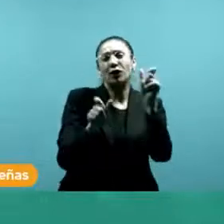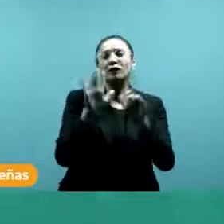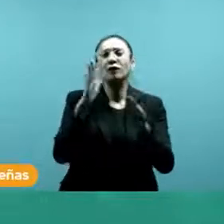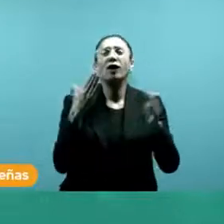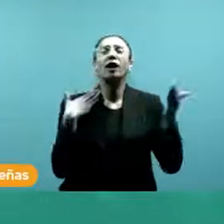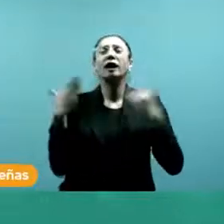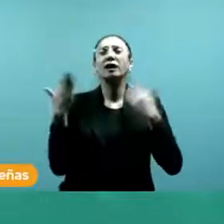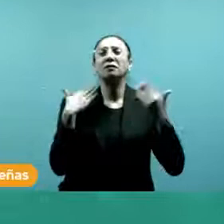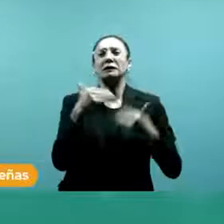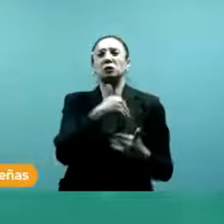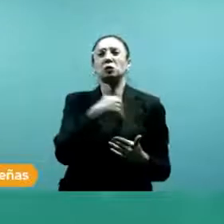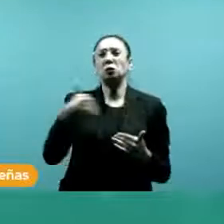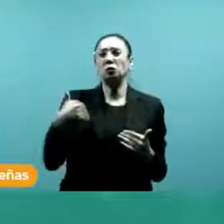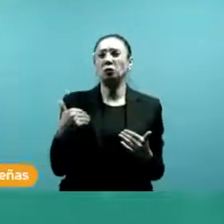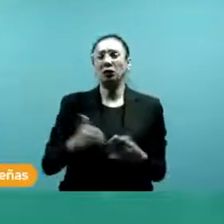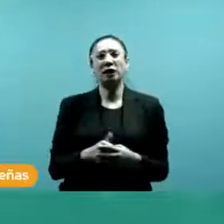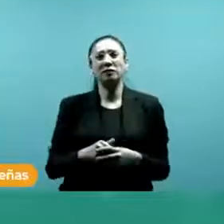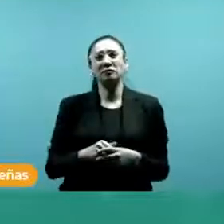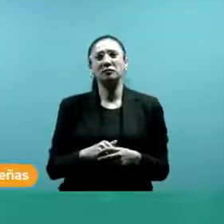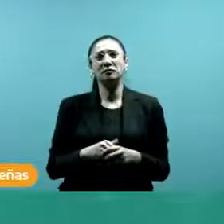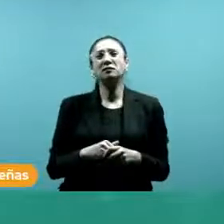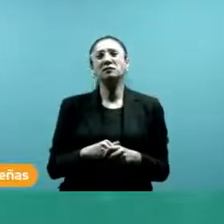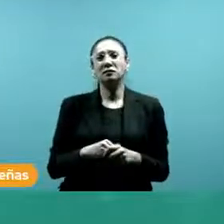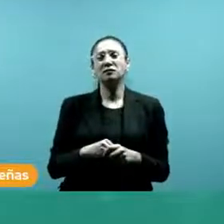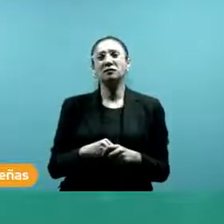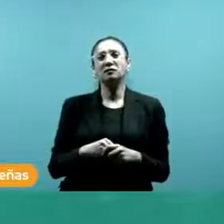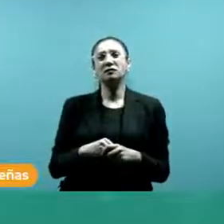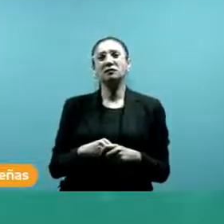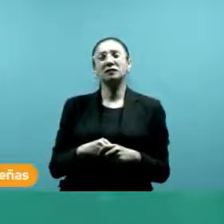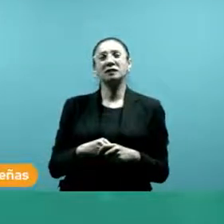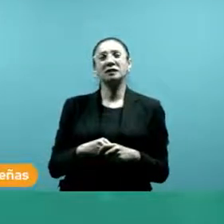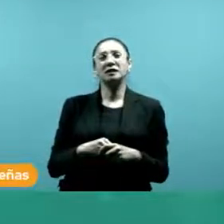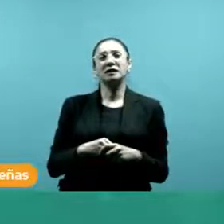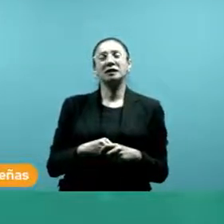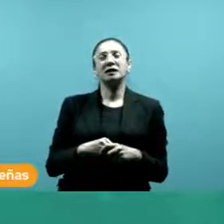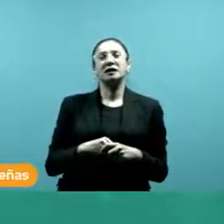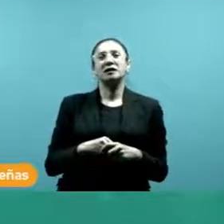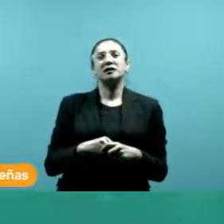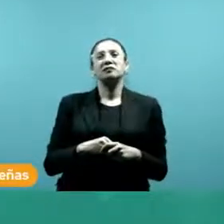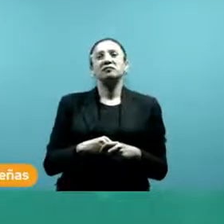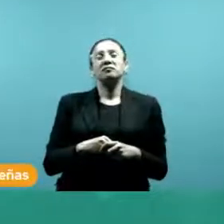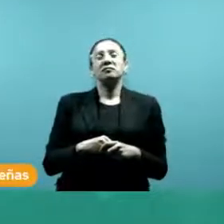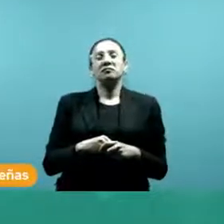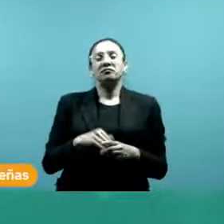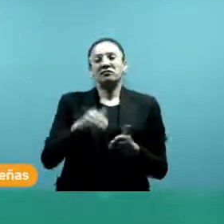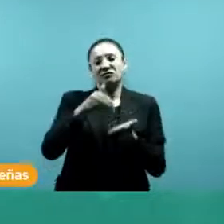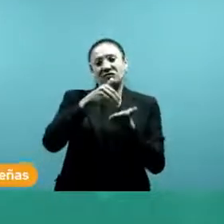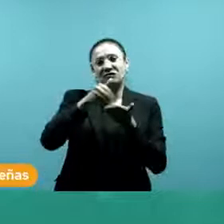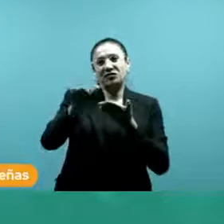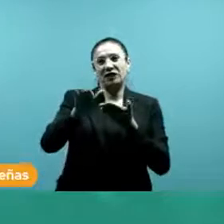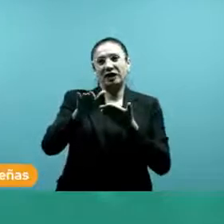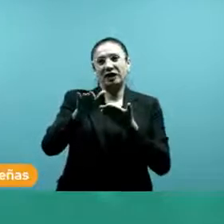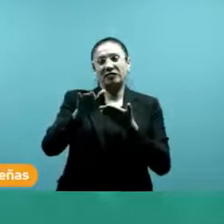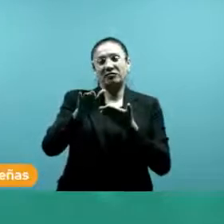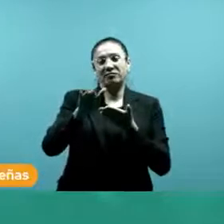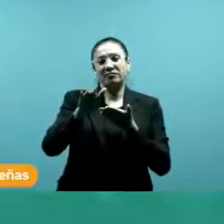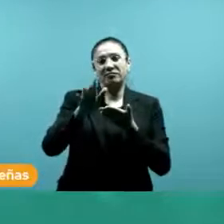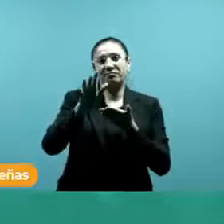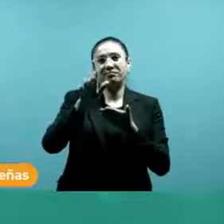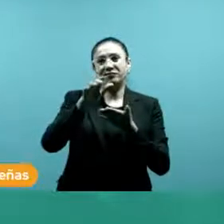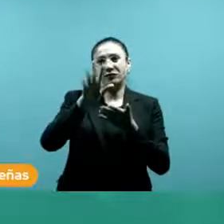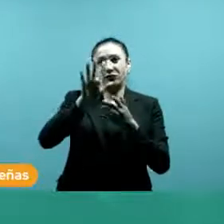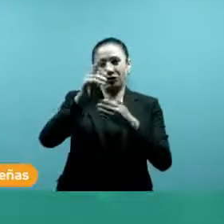Campesinos polacos para dejar este espacio libre. And then a huge chemical